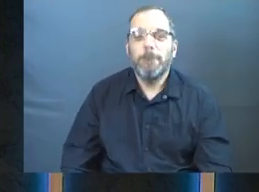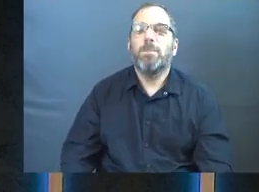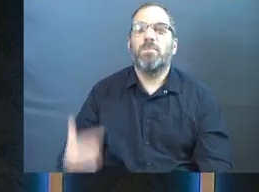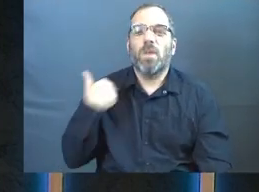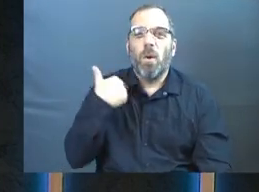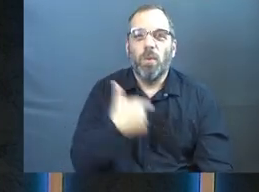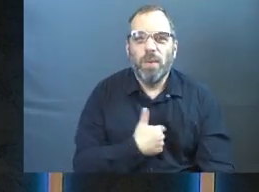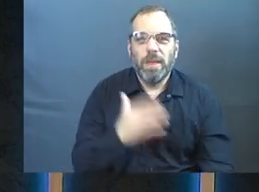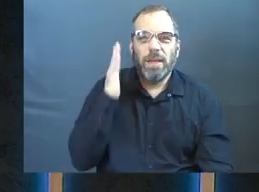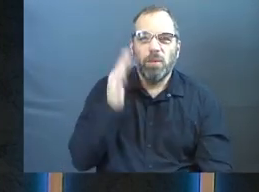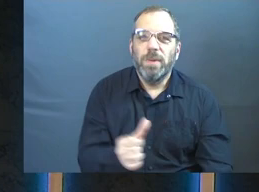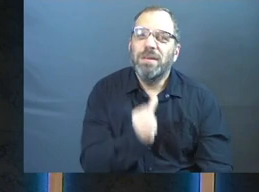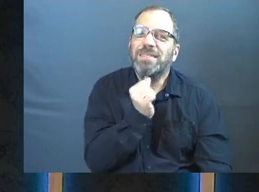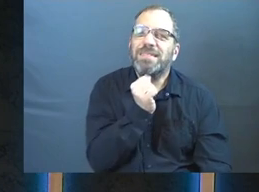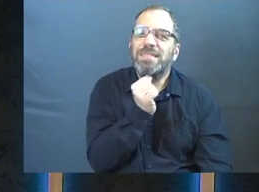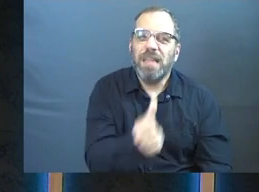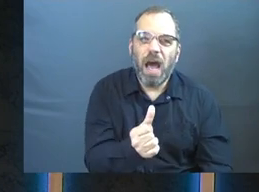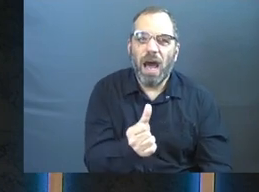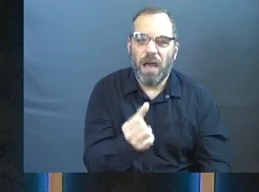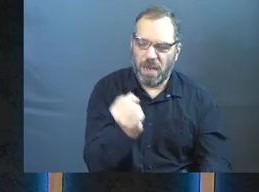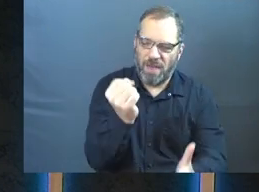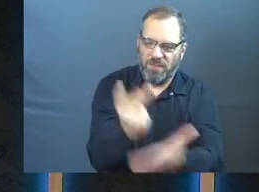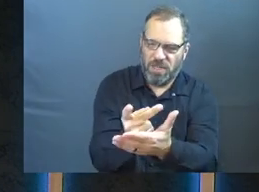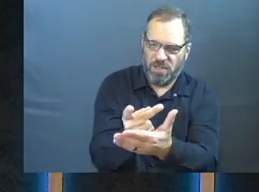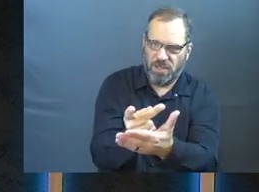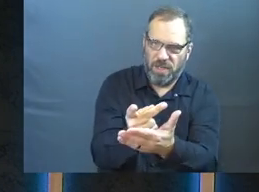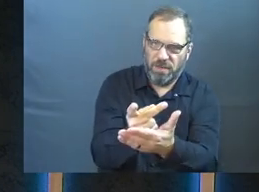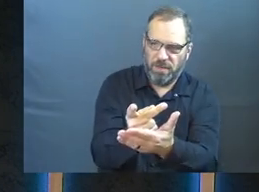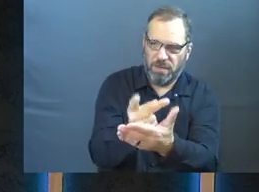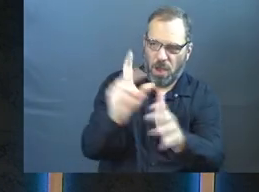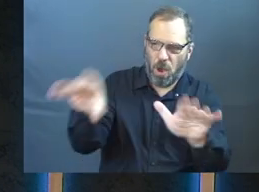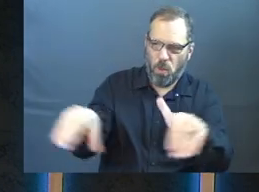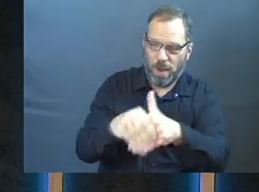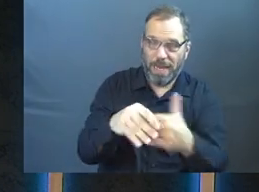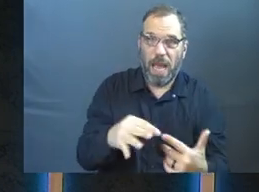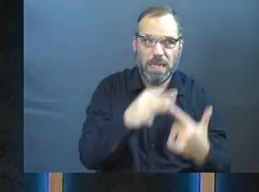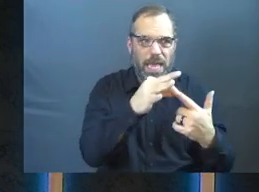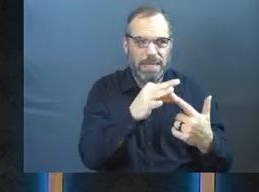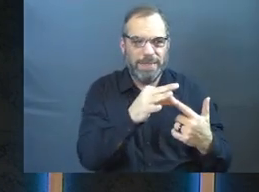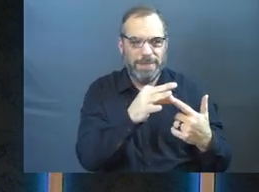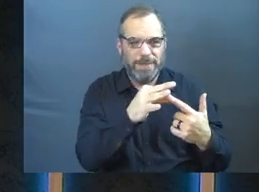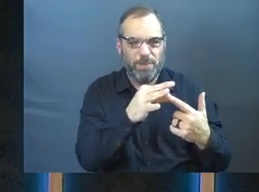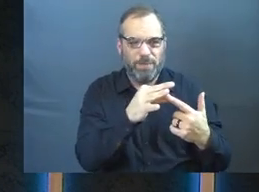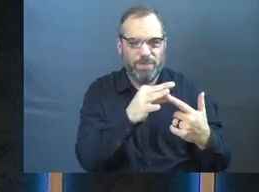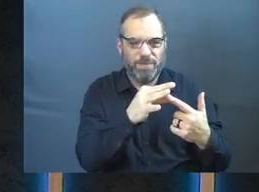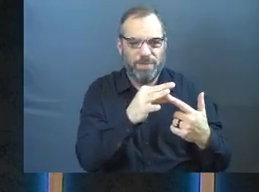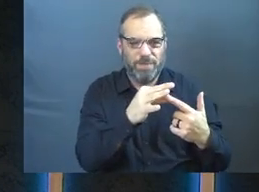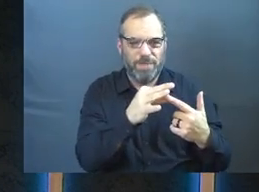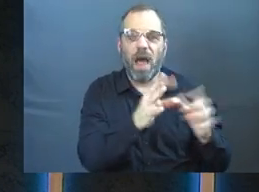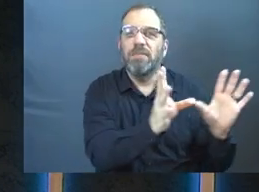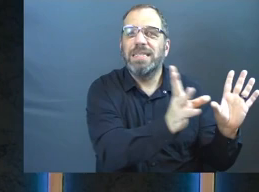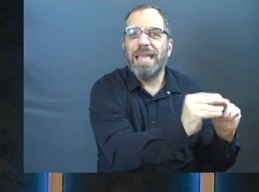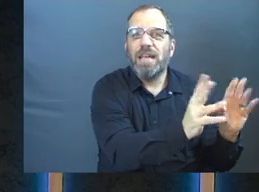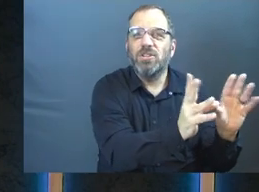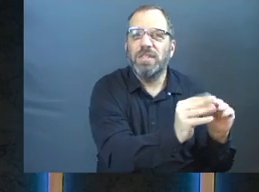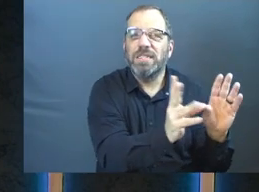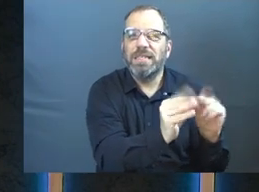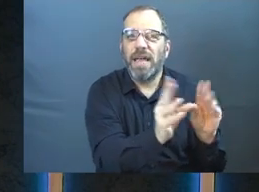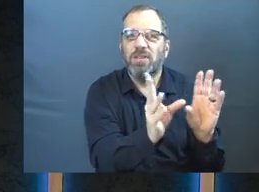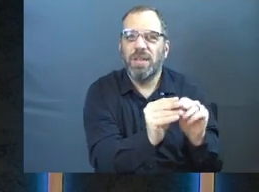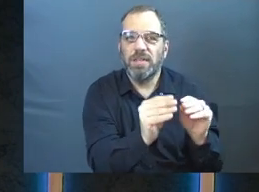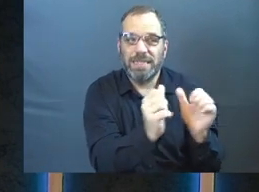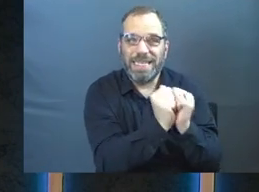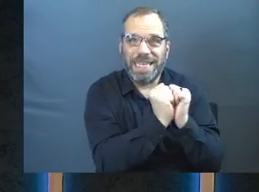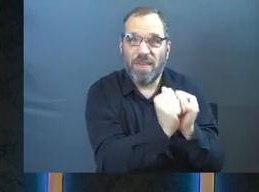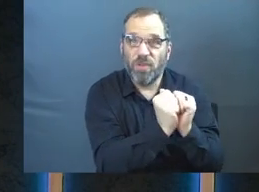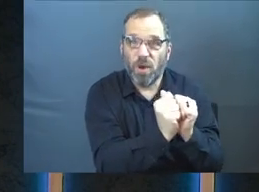We will not officiate a wedding here unless there's a certain number of sessions that we're able to